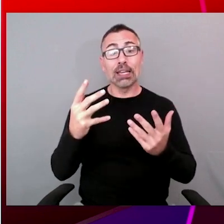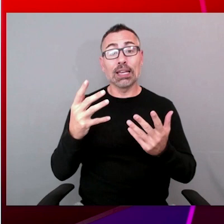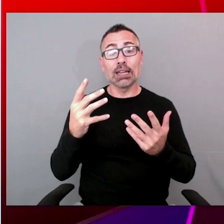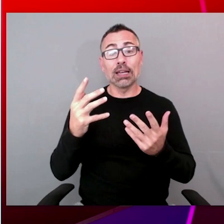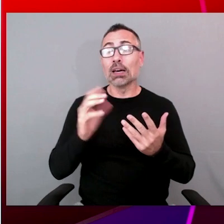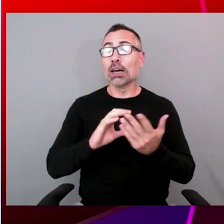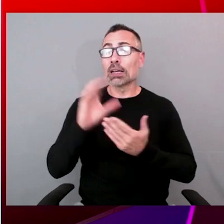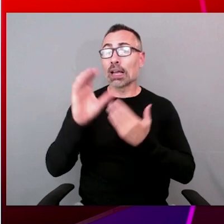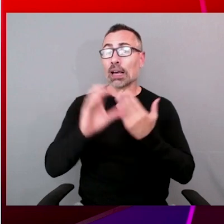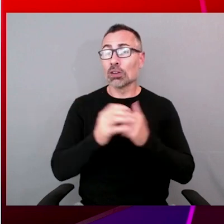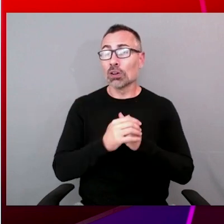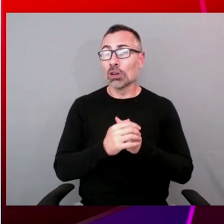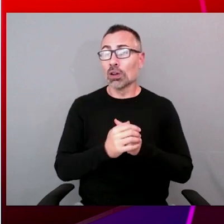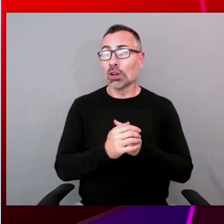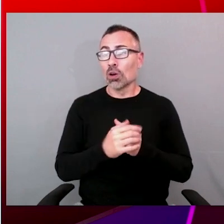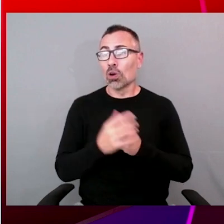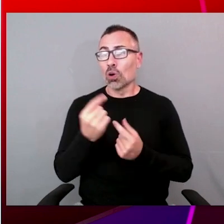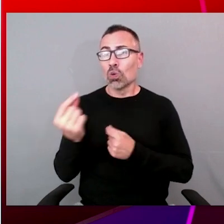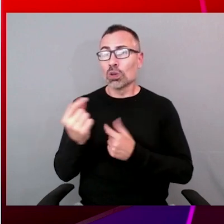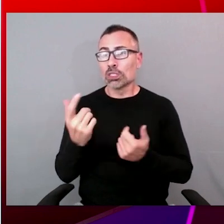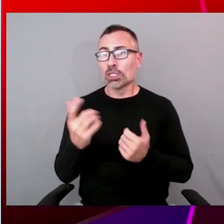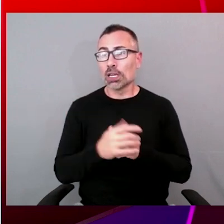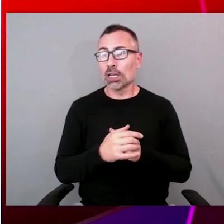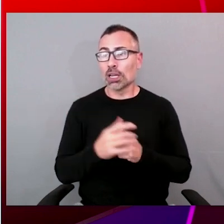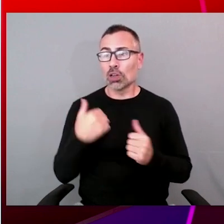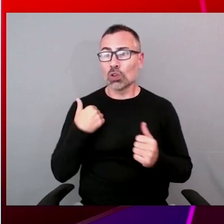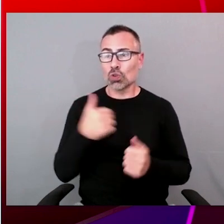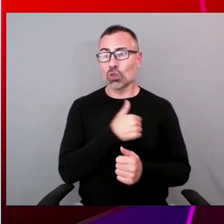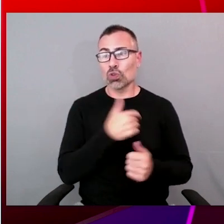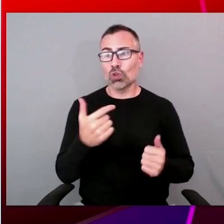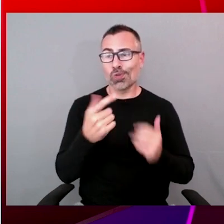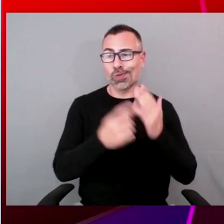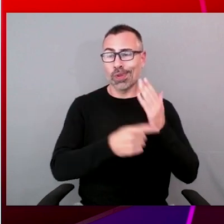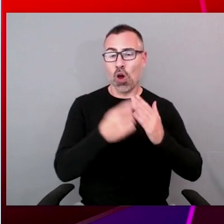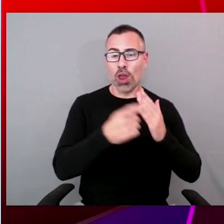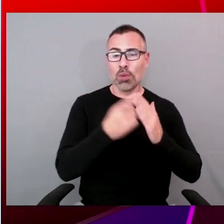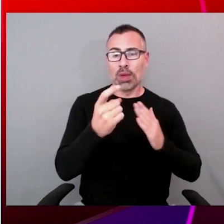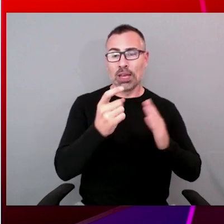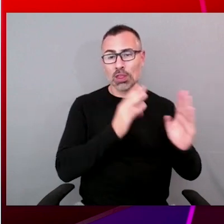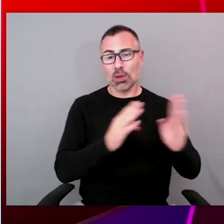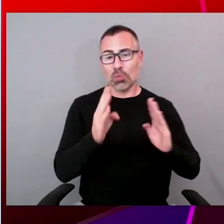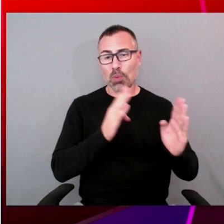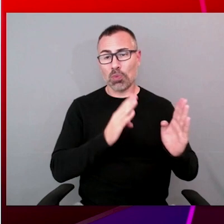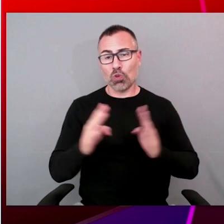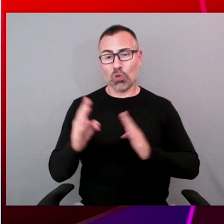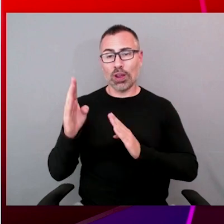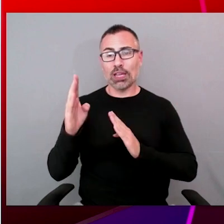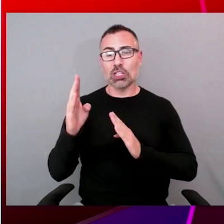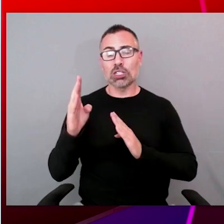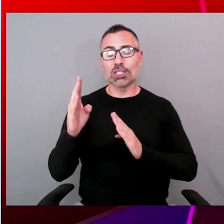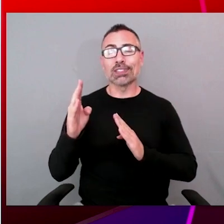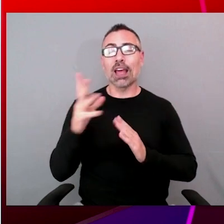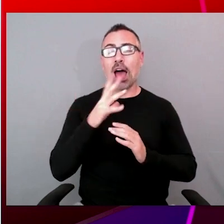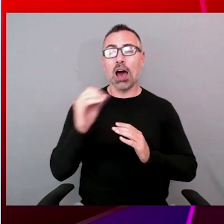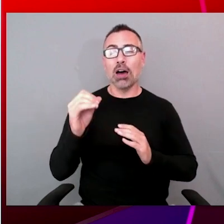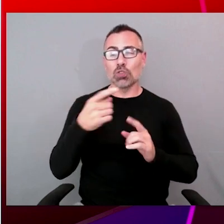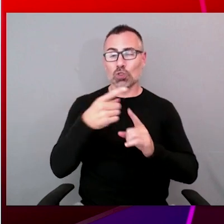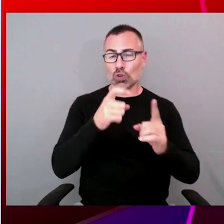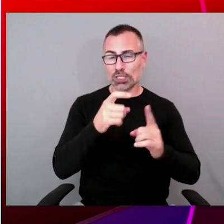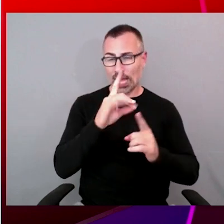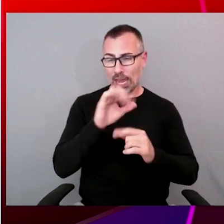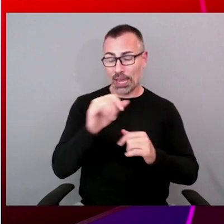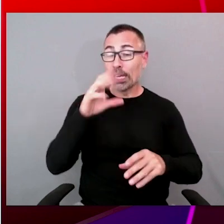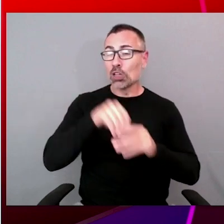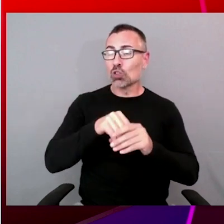automate the preparation and the registration of your SaaS data into the Glue Data Catalog. And what that buys customers is